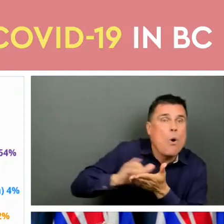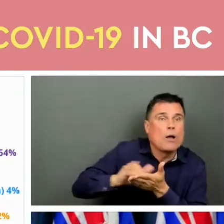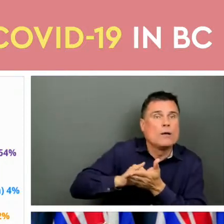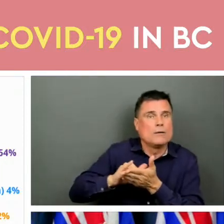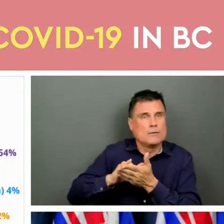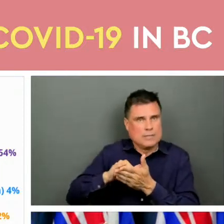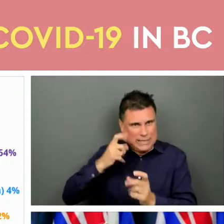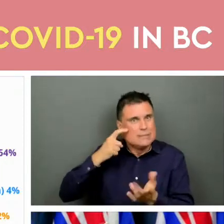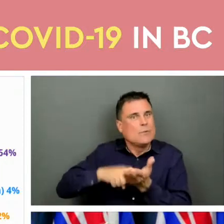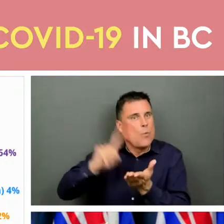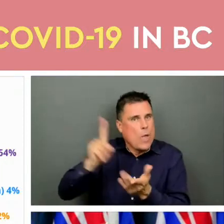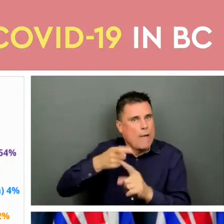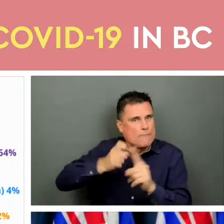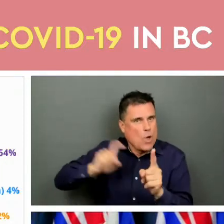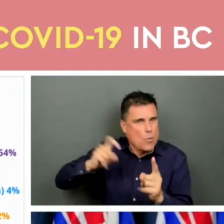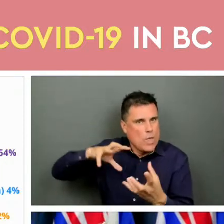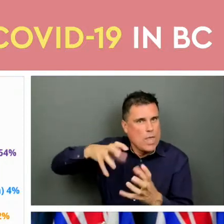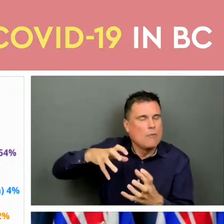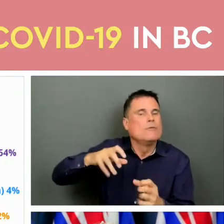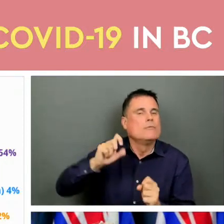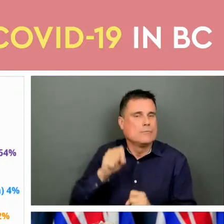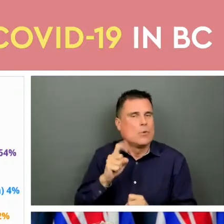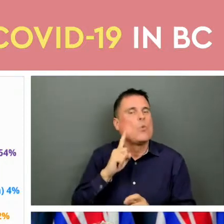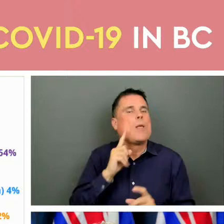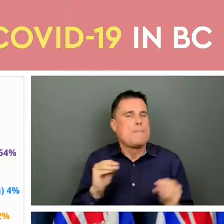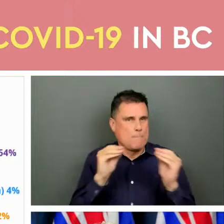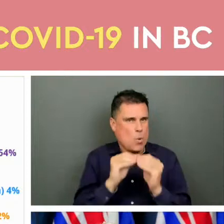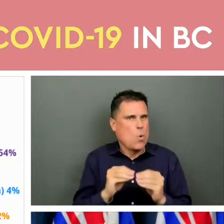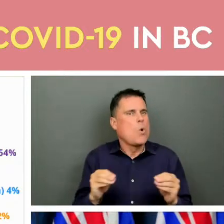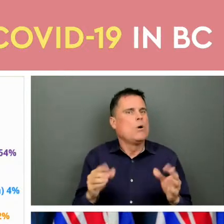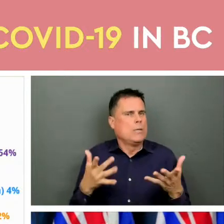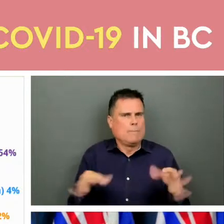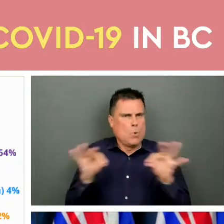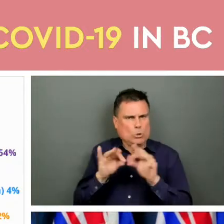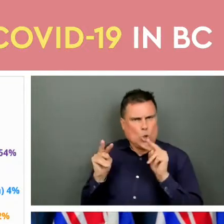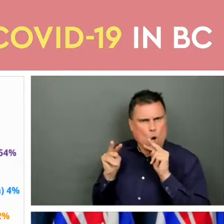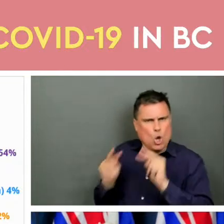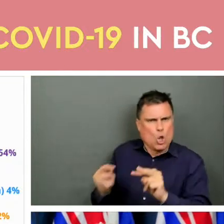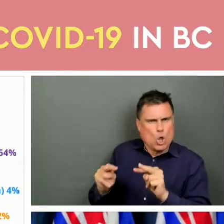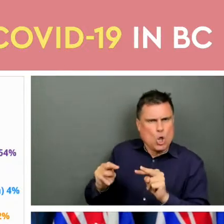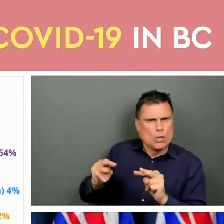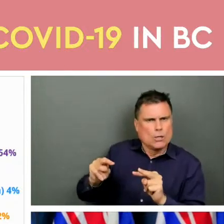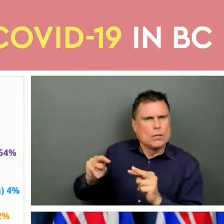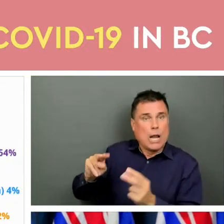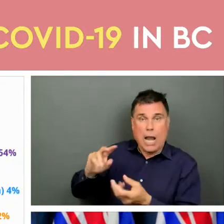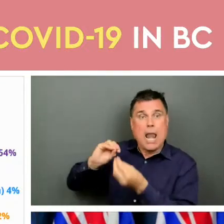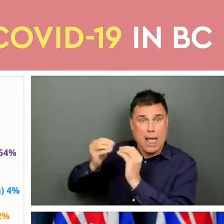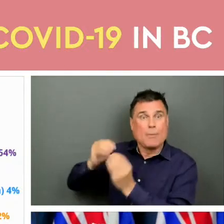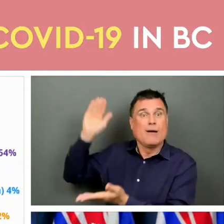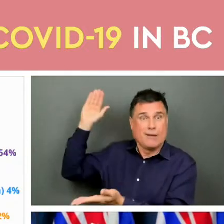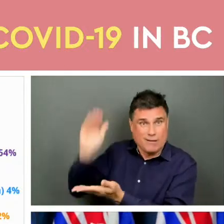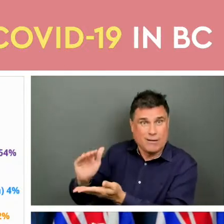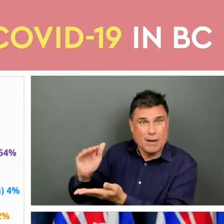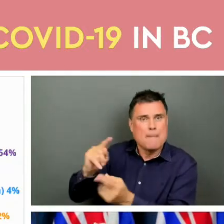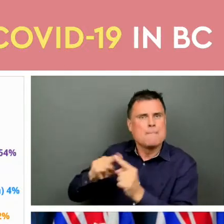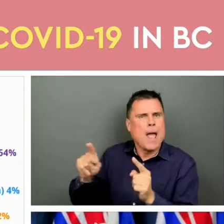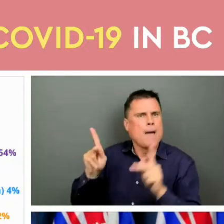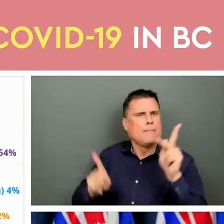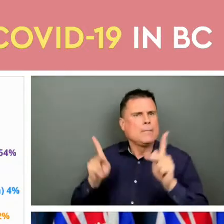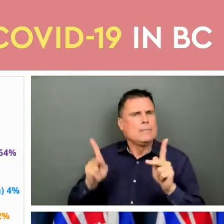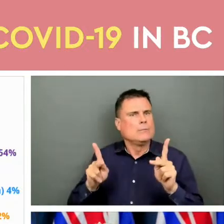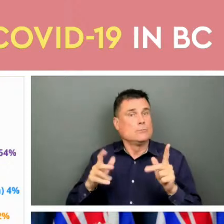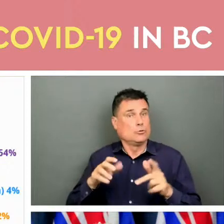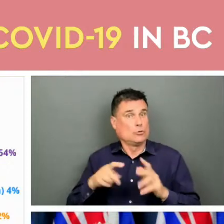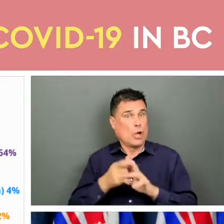and more important for us as our case numbers decrease and as we have more people moving around the country, the province,